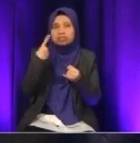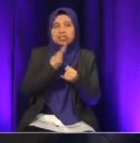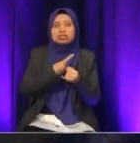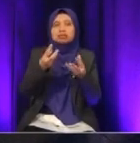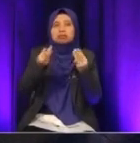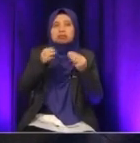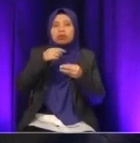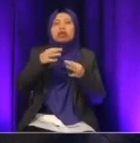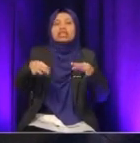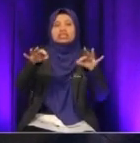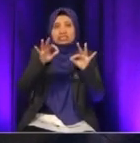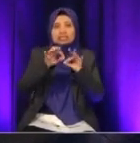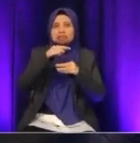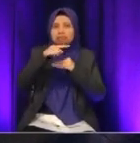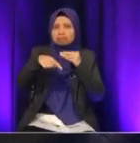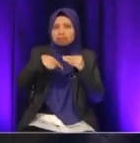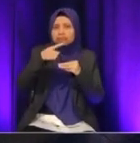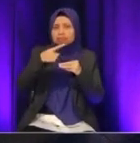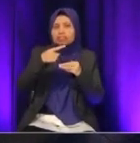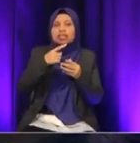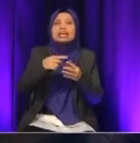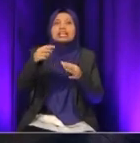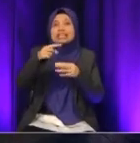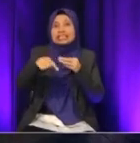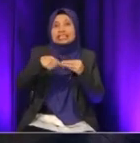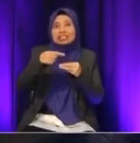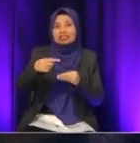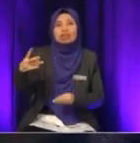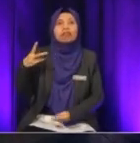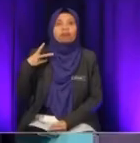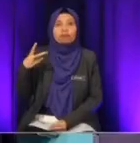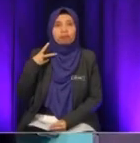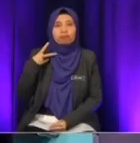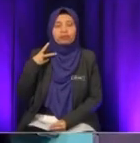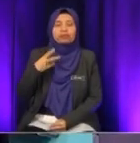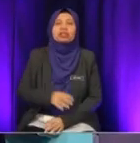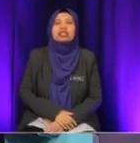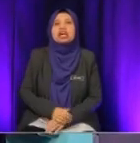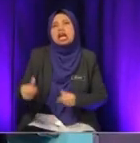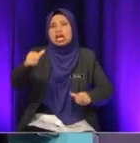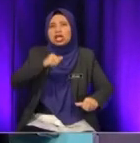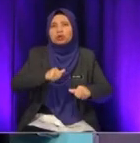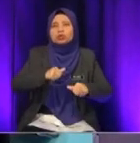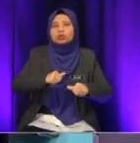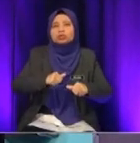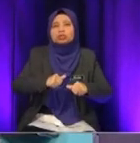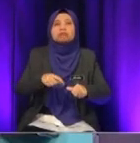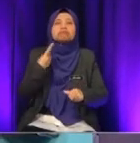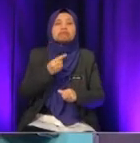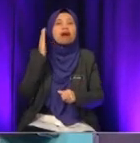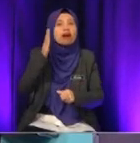Mm-hmm. So, what do you have in store for this segment? Okay, so for the next listening activity, we are going to listen to an